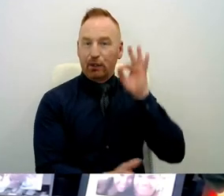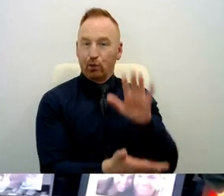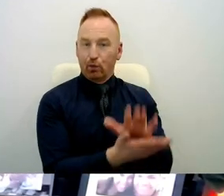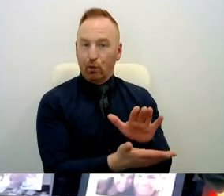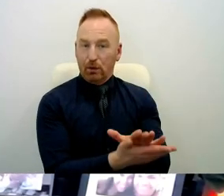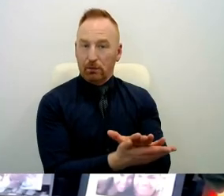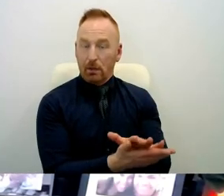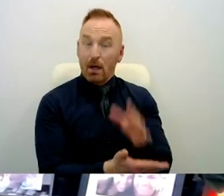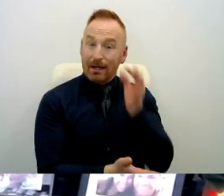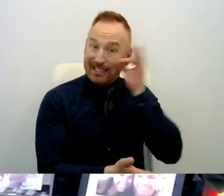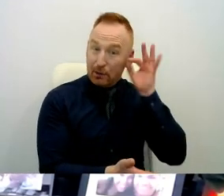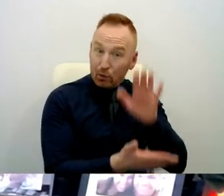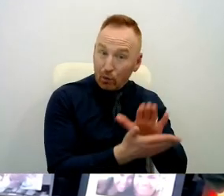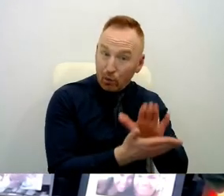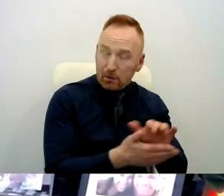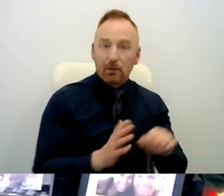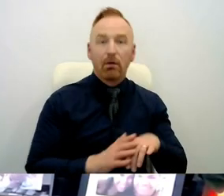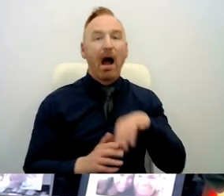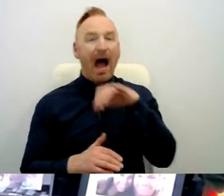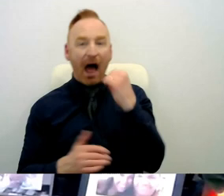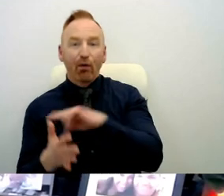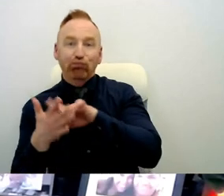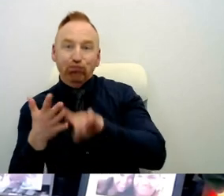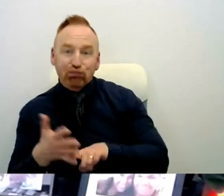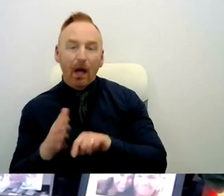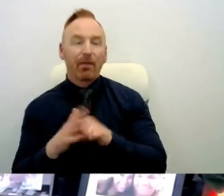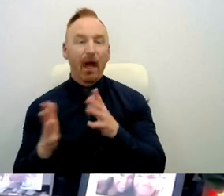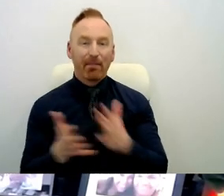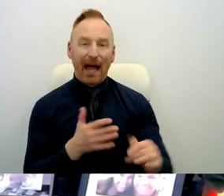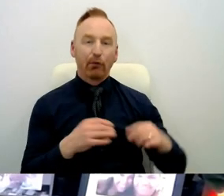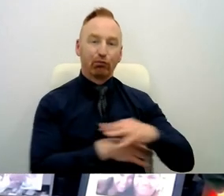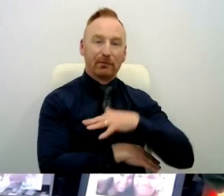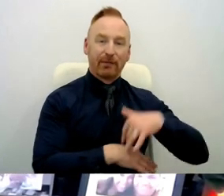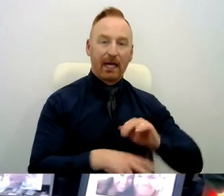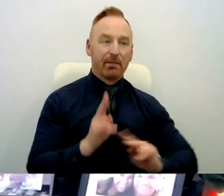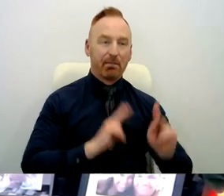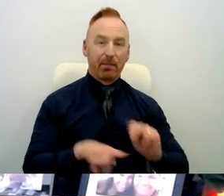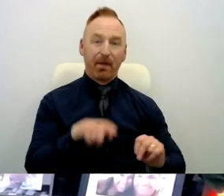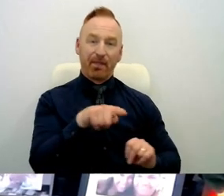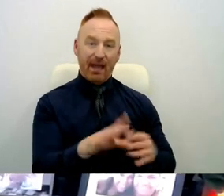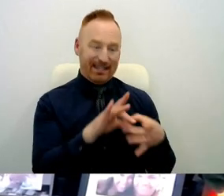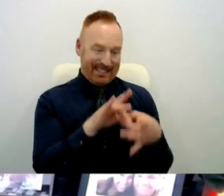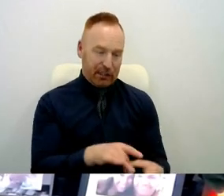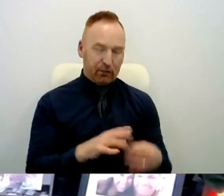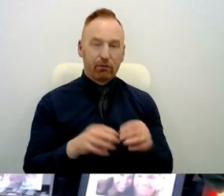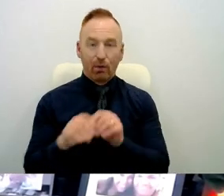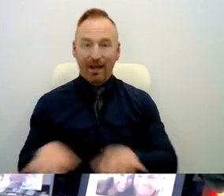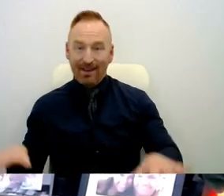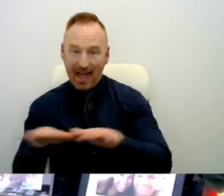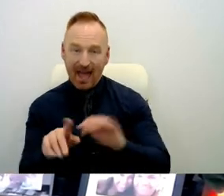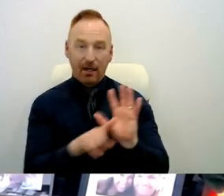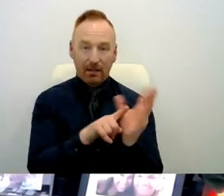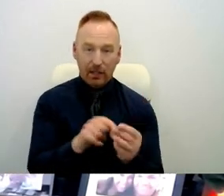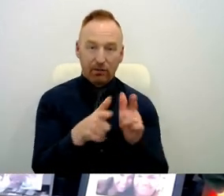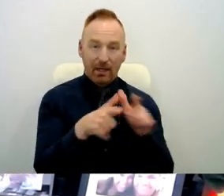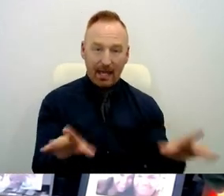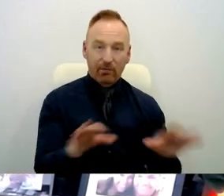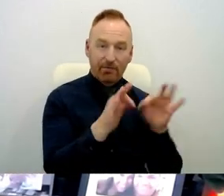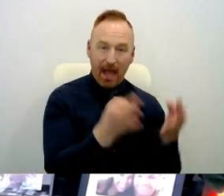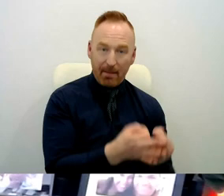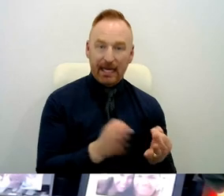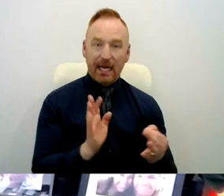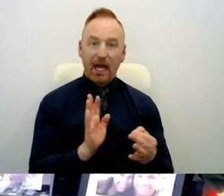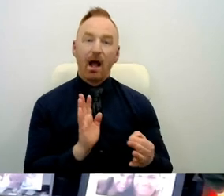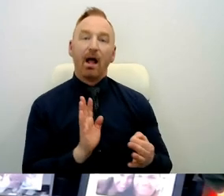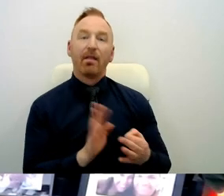schools. Residential schools, along with other tactics taken, were used to deprive Indigenous peoples of their connections to land, culture, language, and